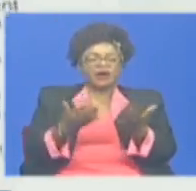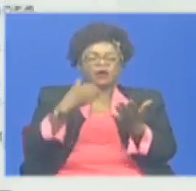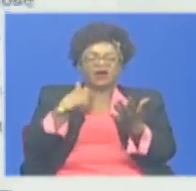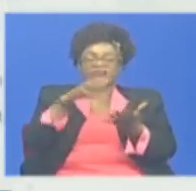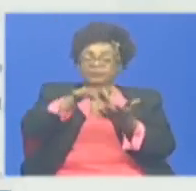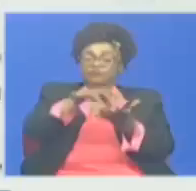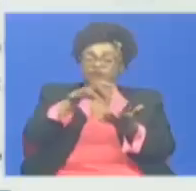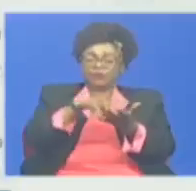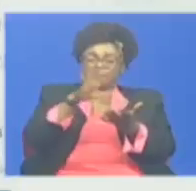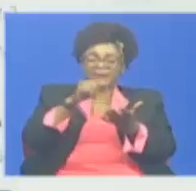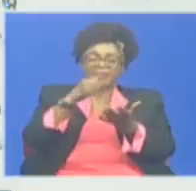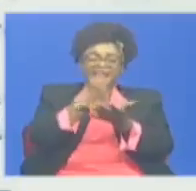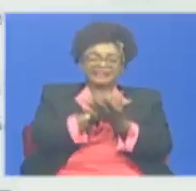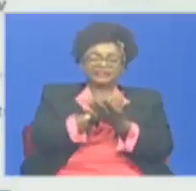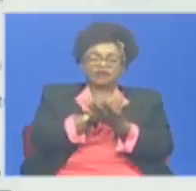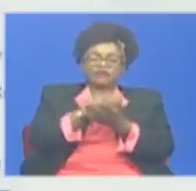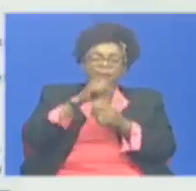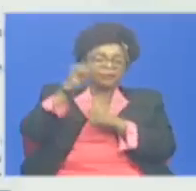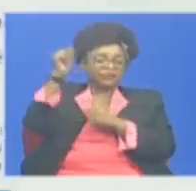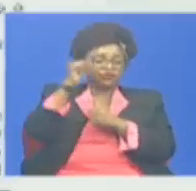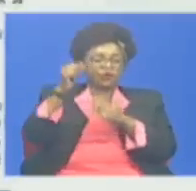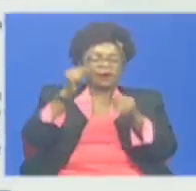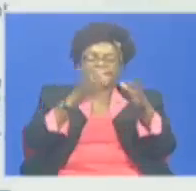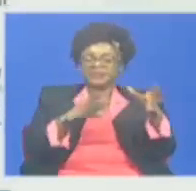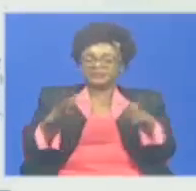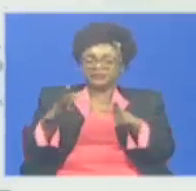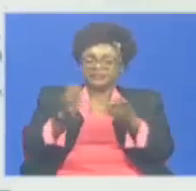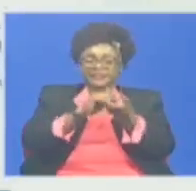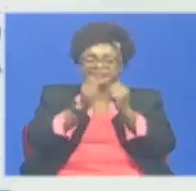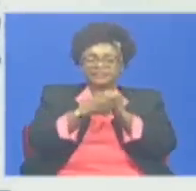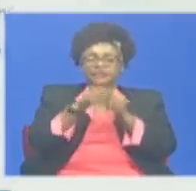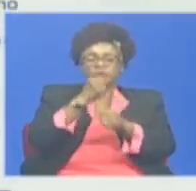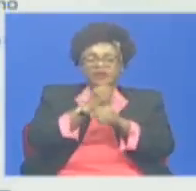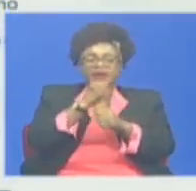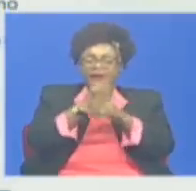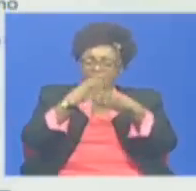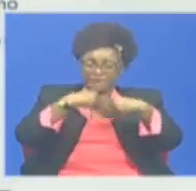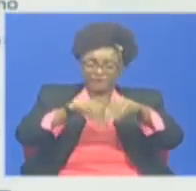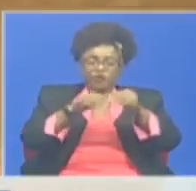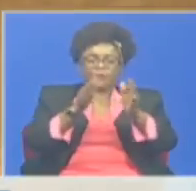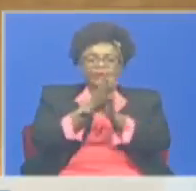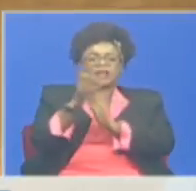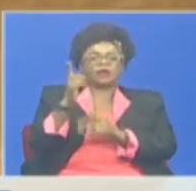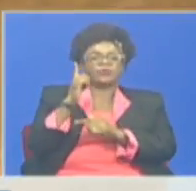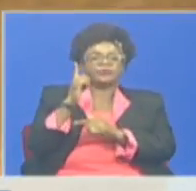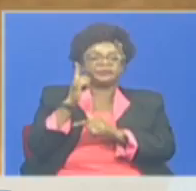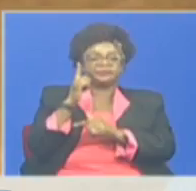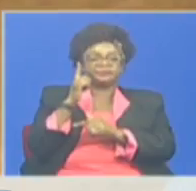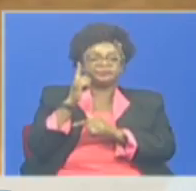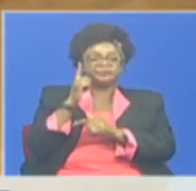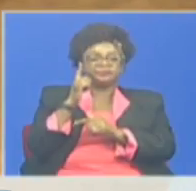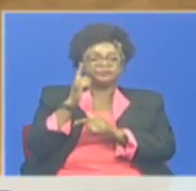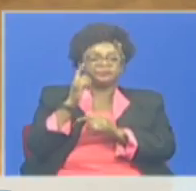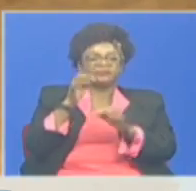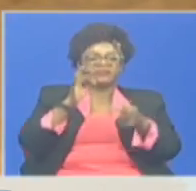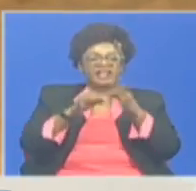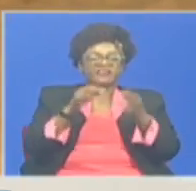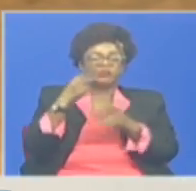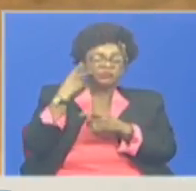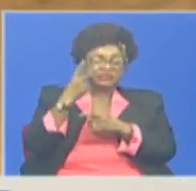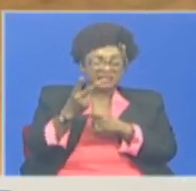by the Registrar of Political Parties that the changes were done in accordance with the law. Ukiona mzee kope yako juu ya